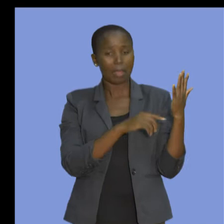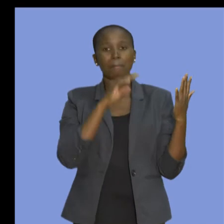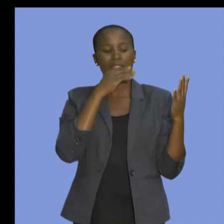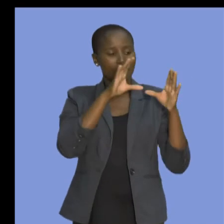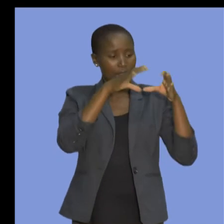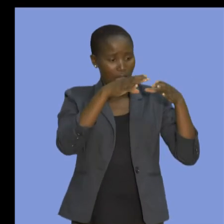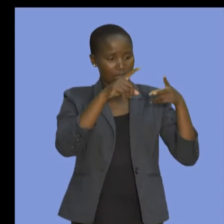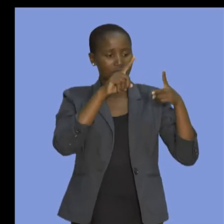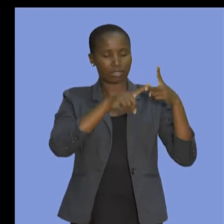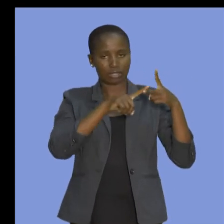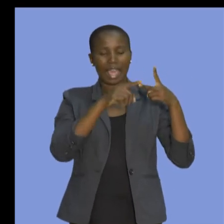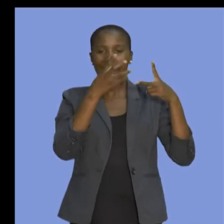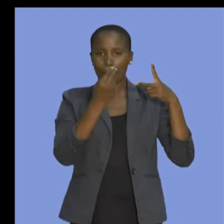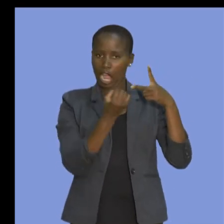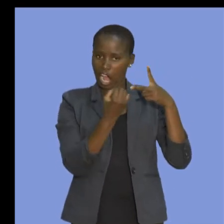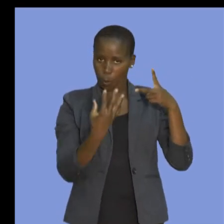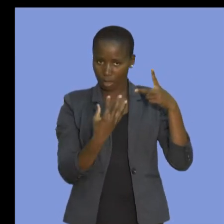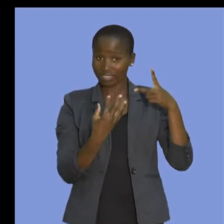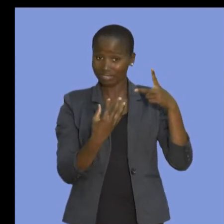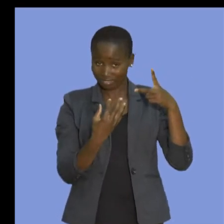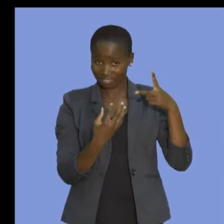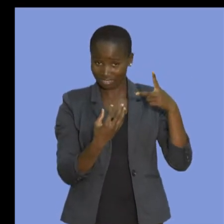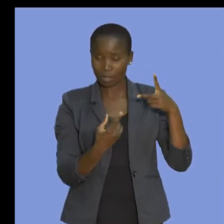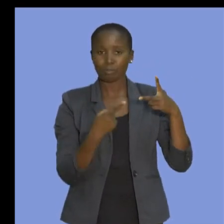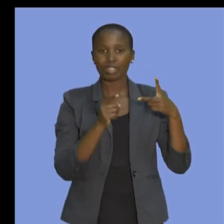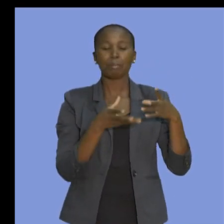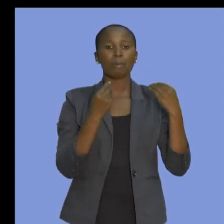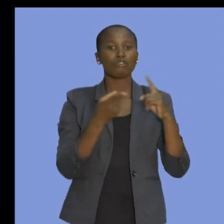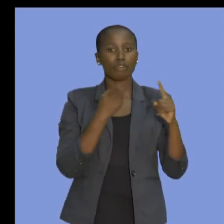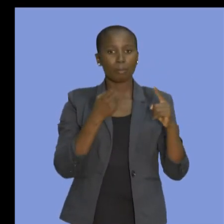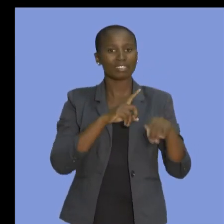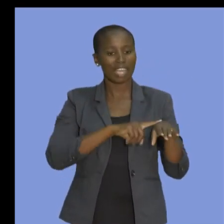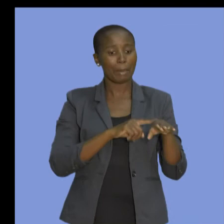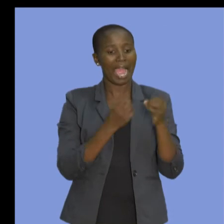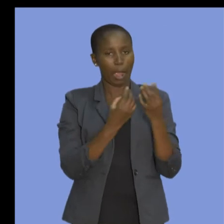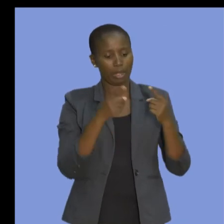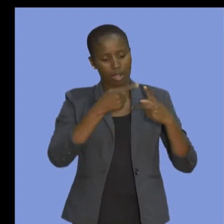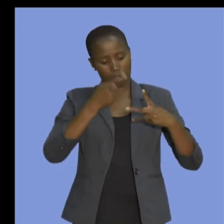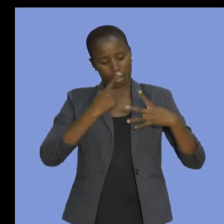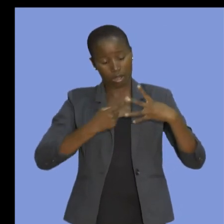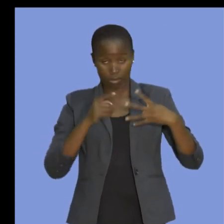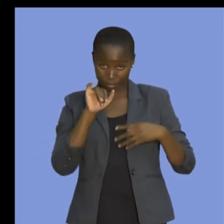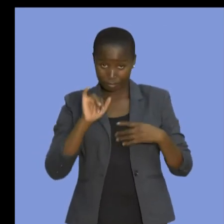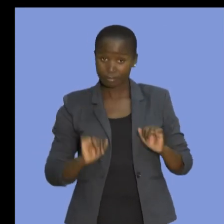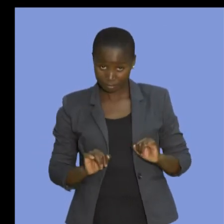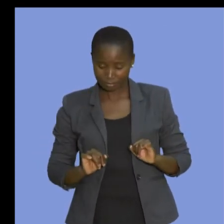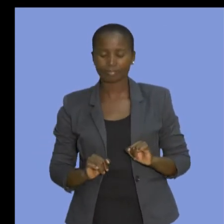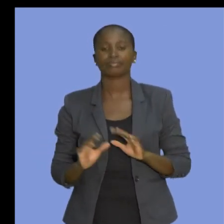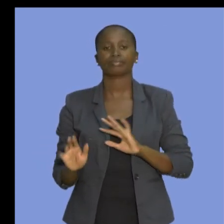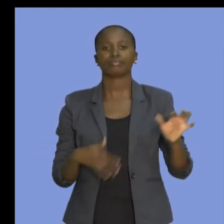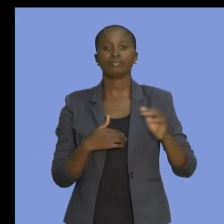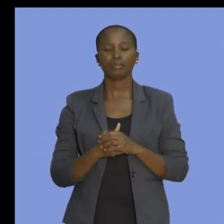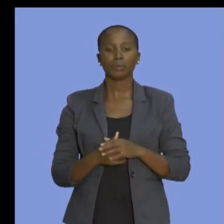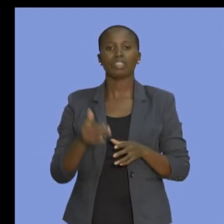class and frequency. Frequency, which we get them from tallies, from counting. We're going to find the midpoint